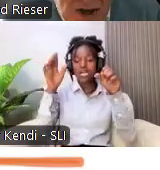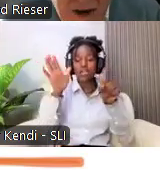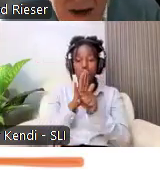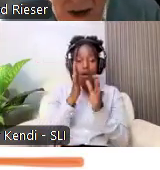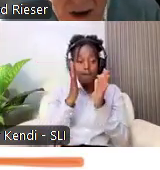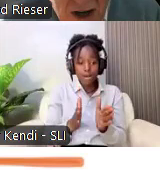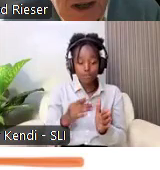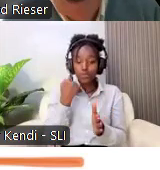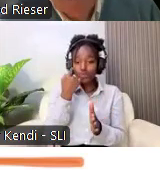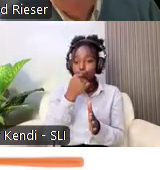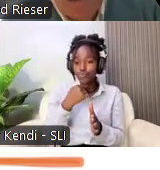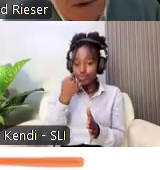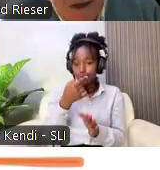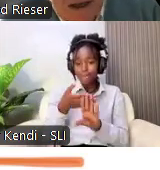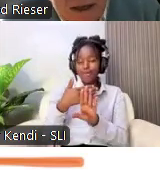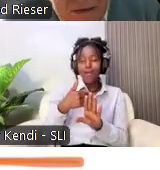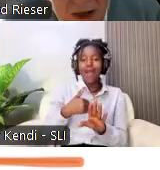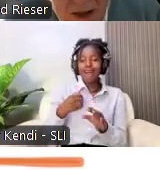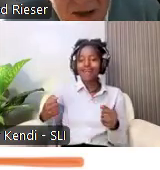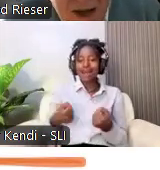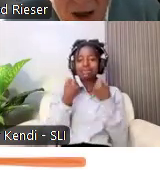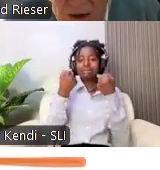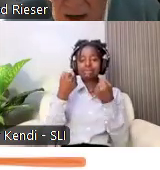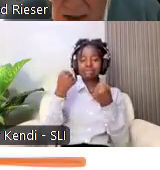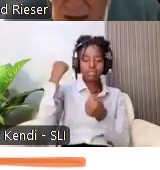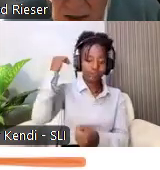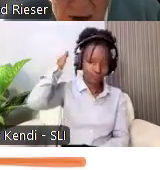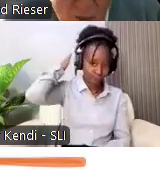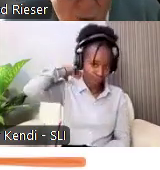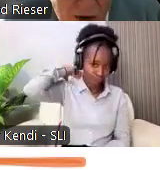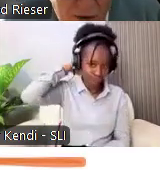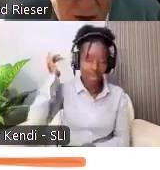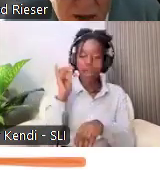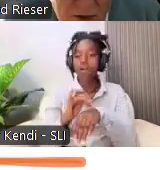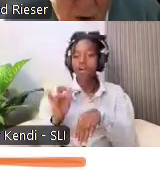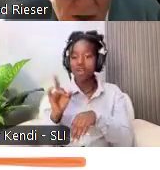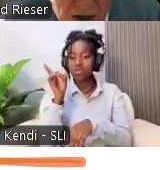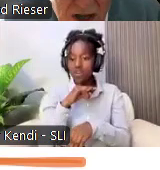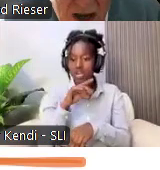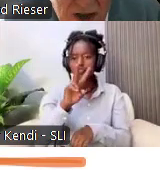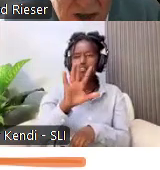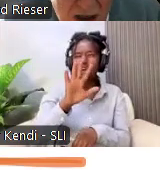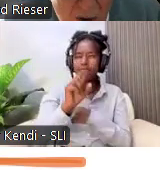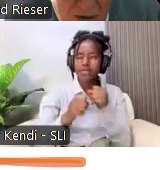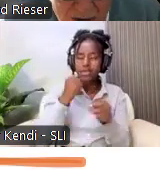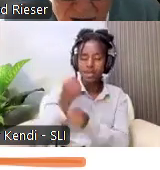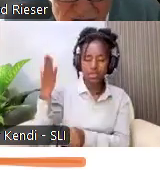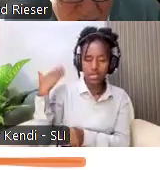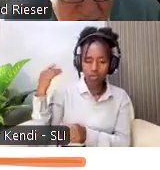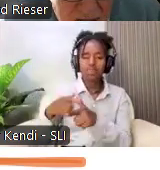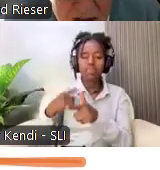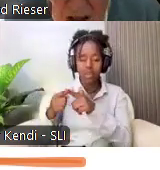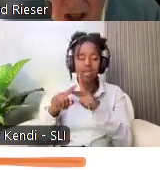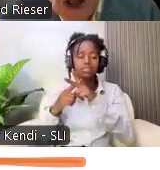spinal injury in a crash some 25 years ago and has since been awarded for much of the work she's done, and she's one of our